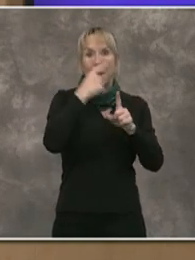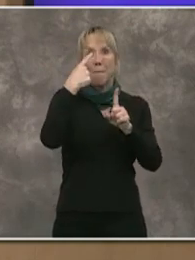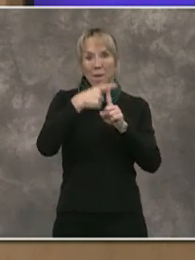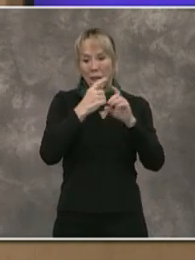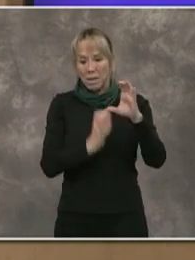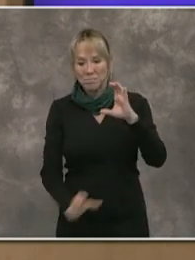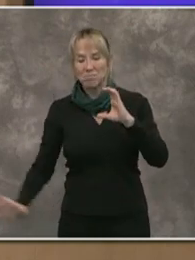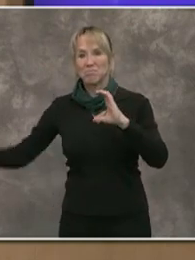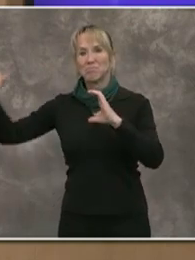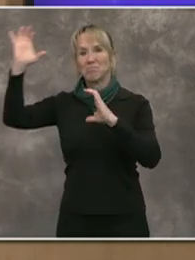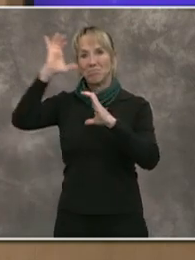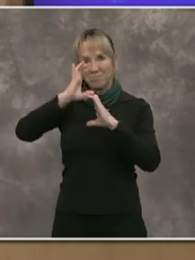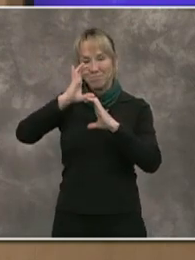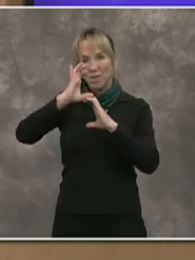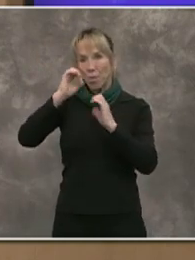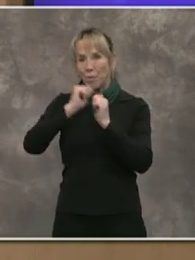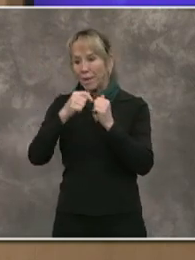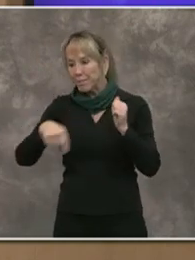then on top of that,